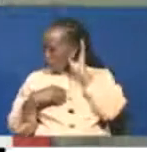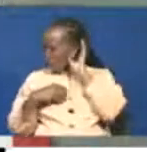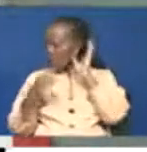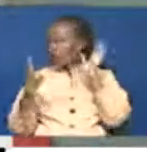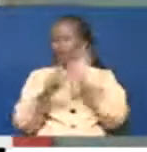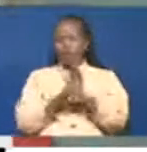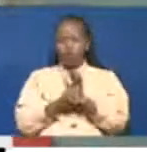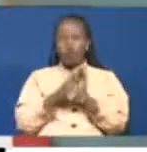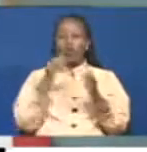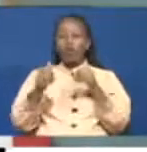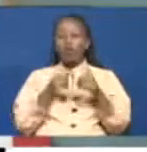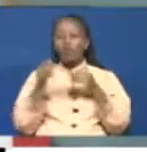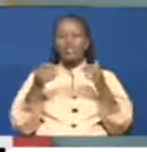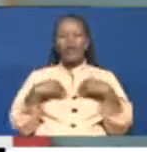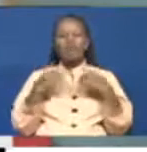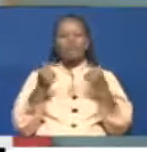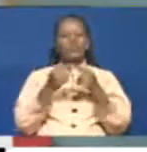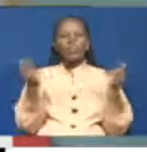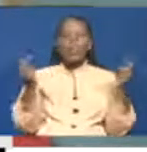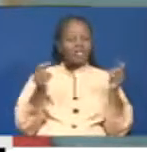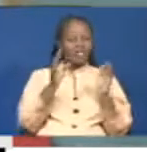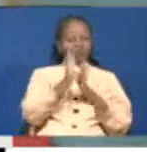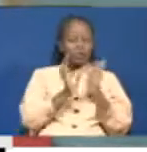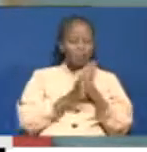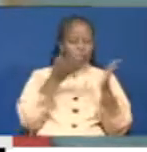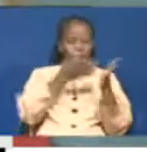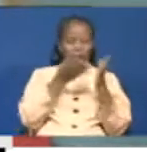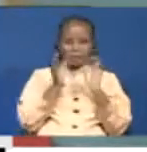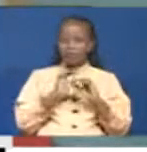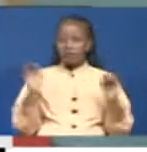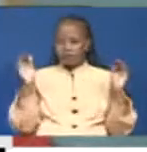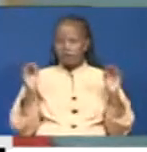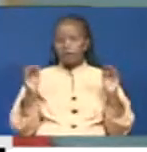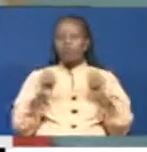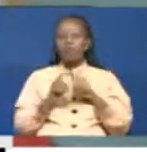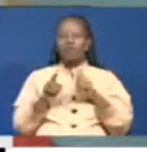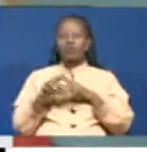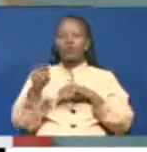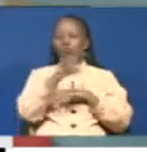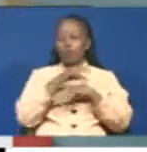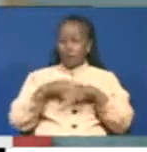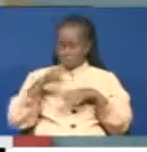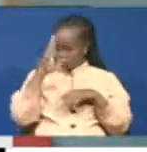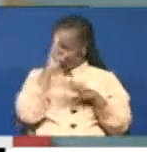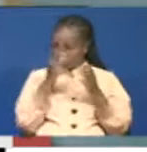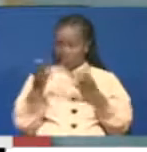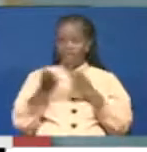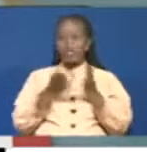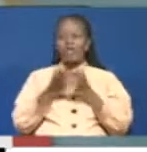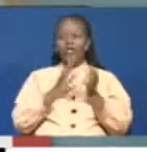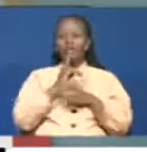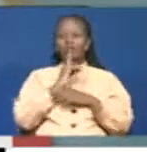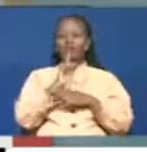that are contrary to the Constitution, the rule of law, the National Police Service orders, and the